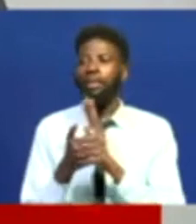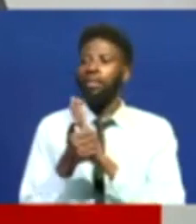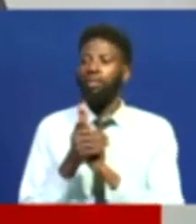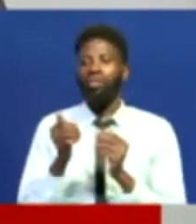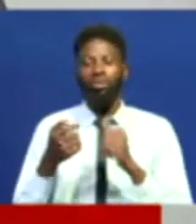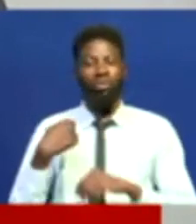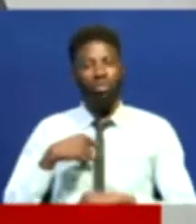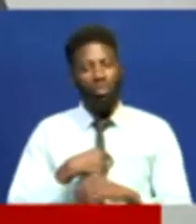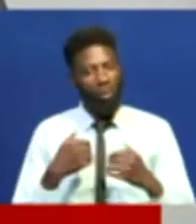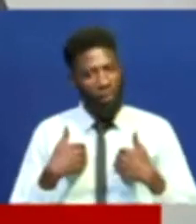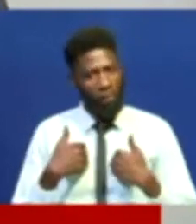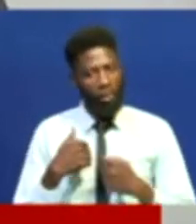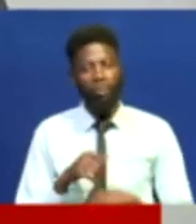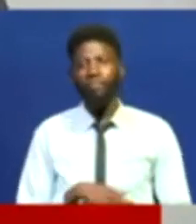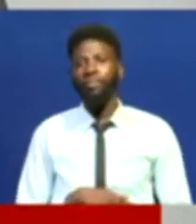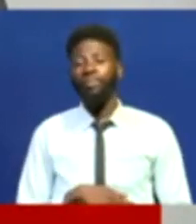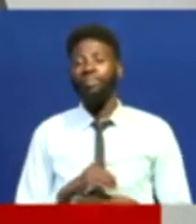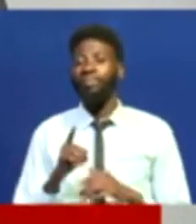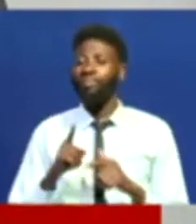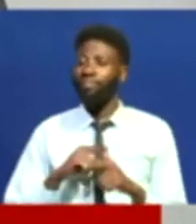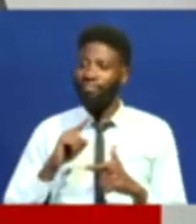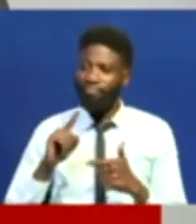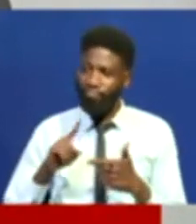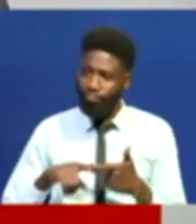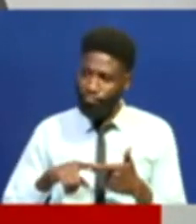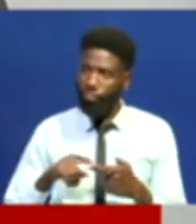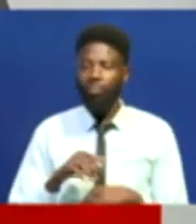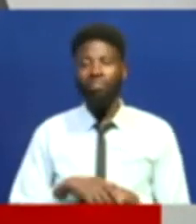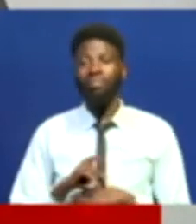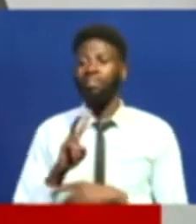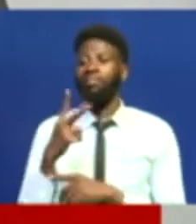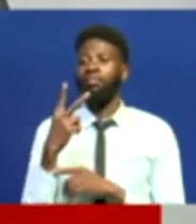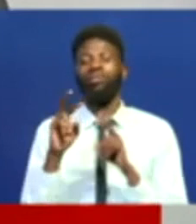have. Then the second item